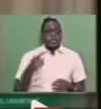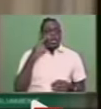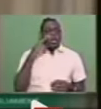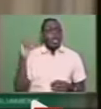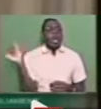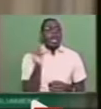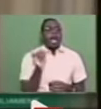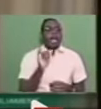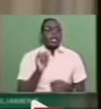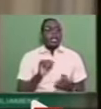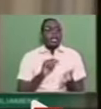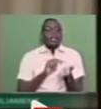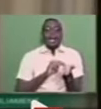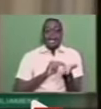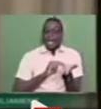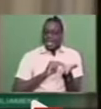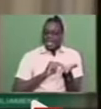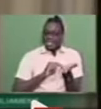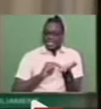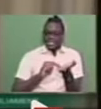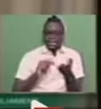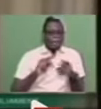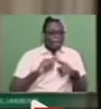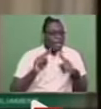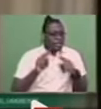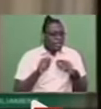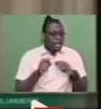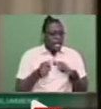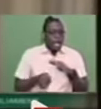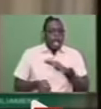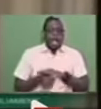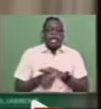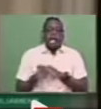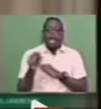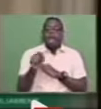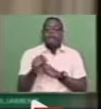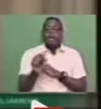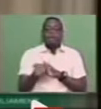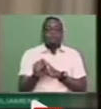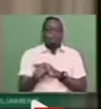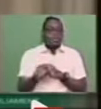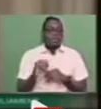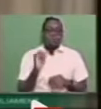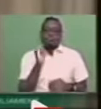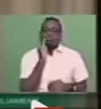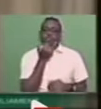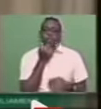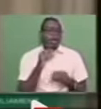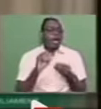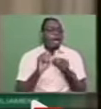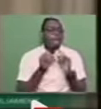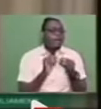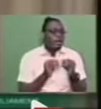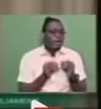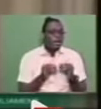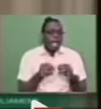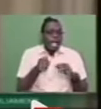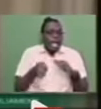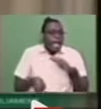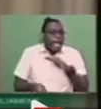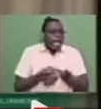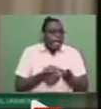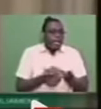They came with misinformation, conflicting figures, a convoluted narrative intended to hide the true reality of our